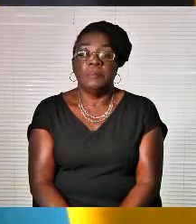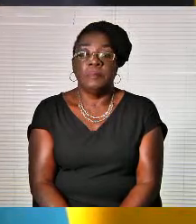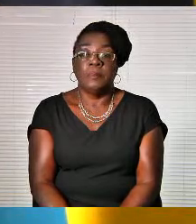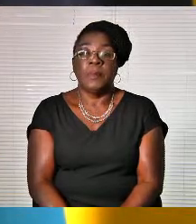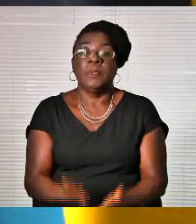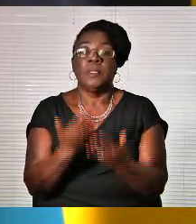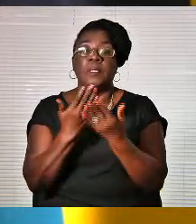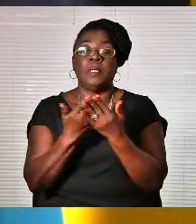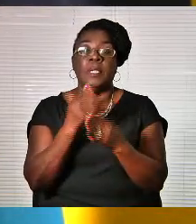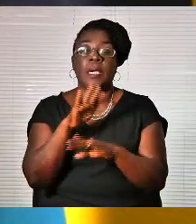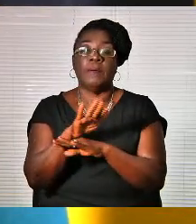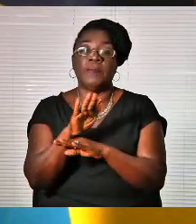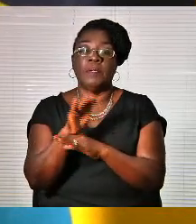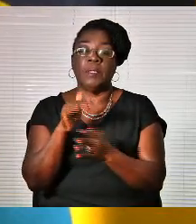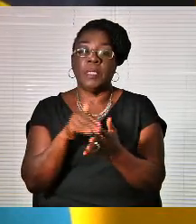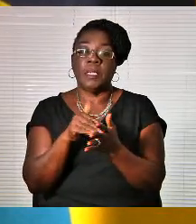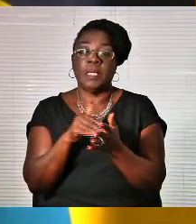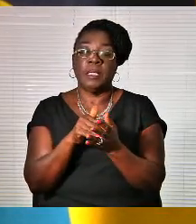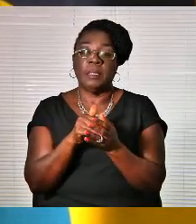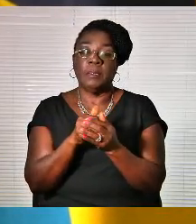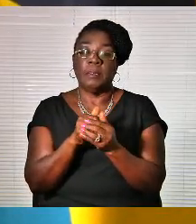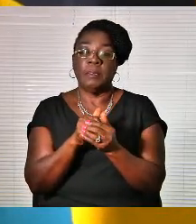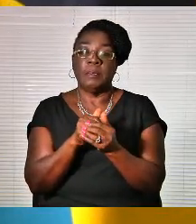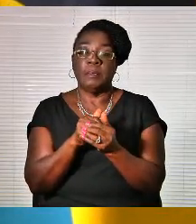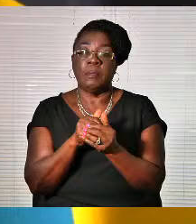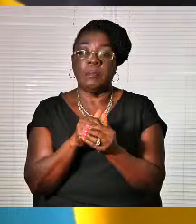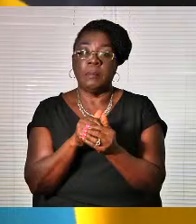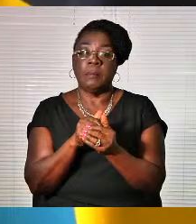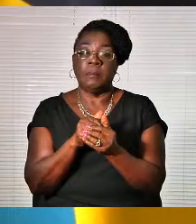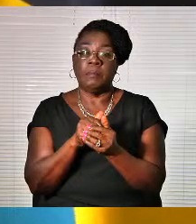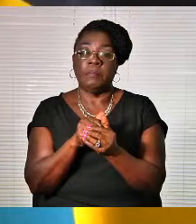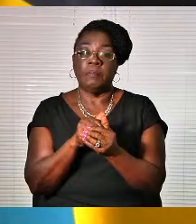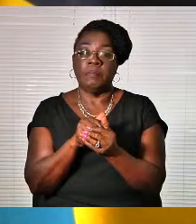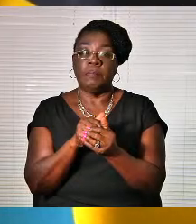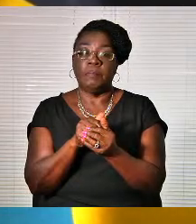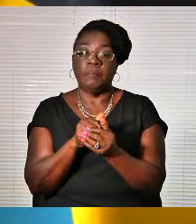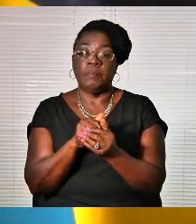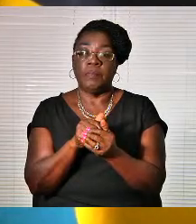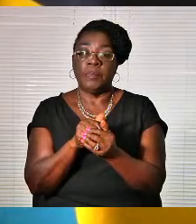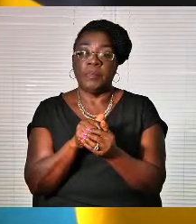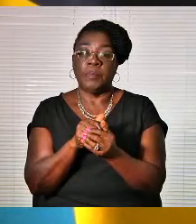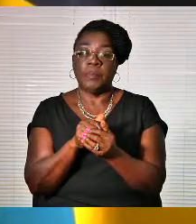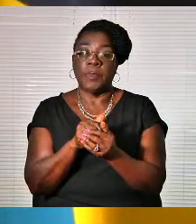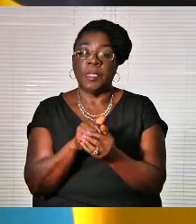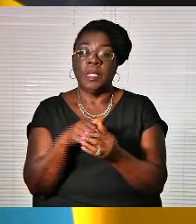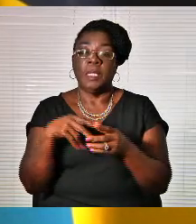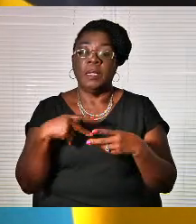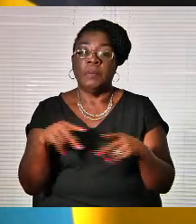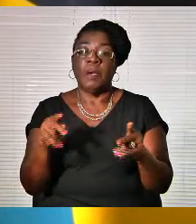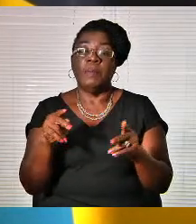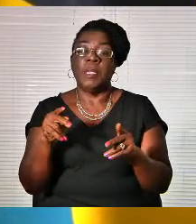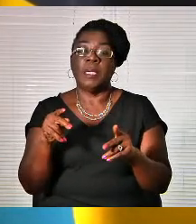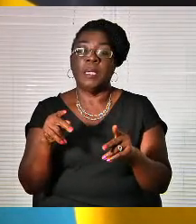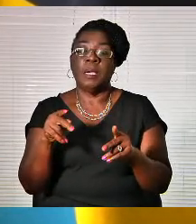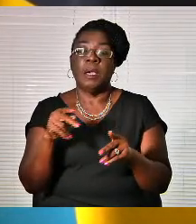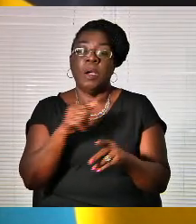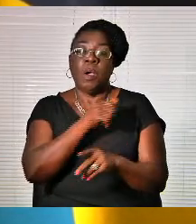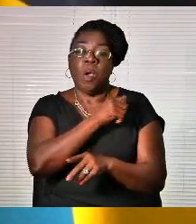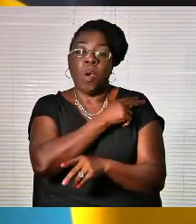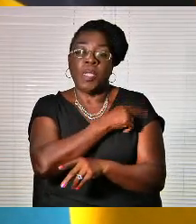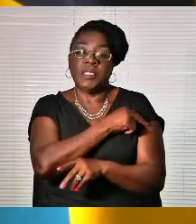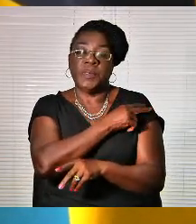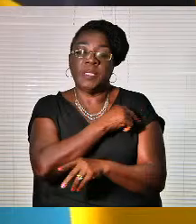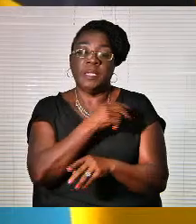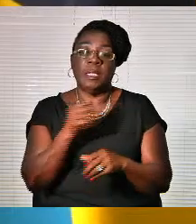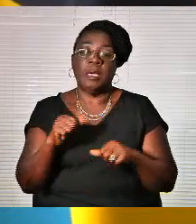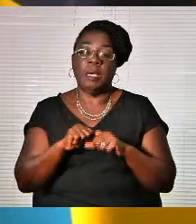Good afternoon again, and thank you for that question. The Public Hospitals Authority is